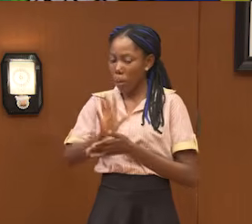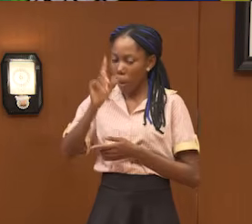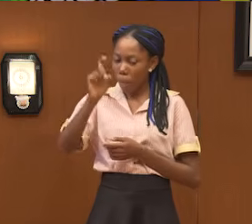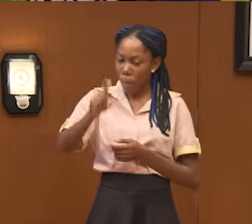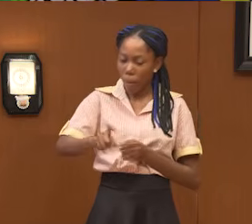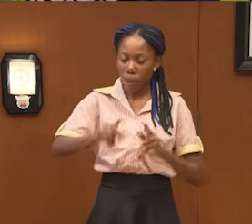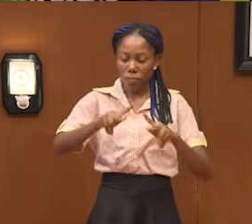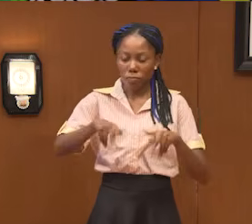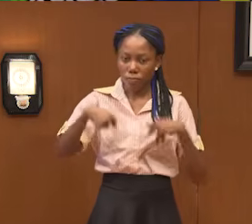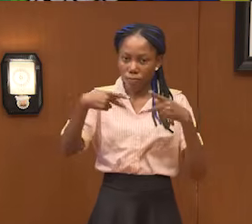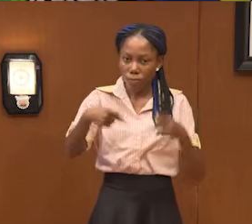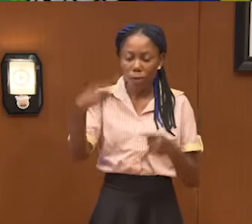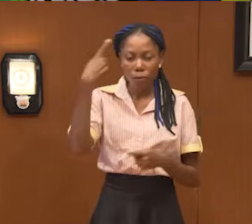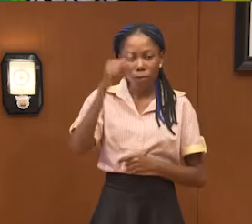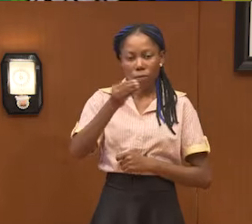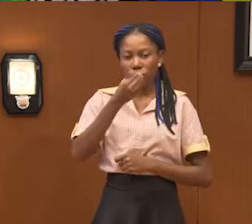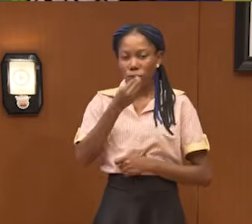for their feeding.